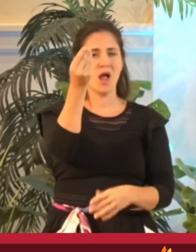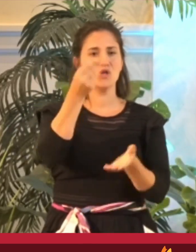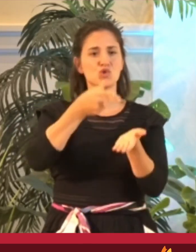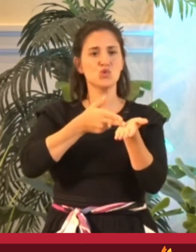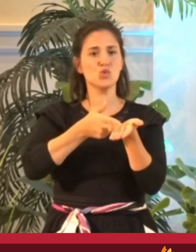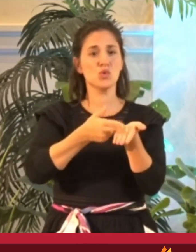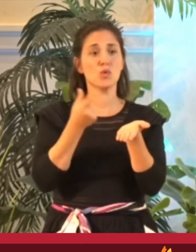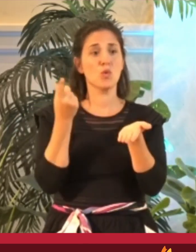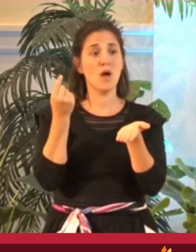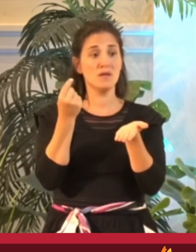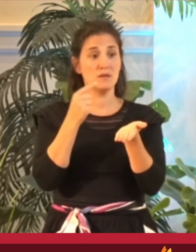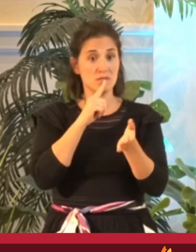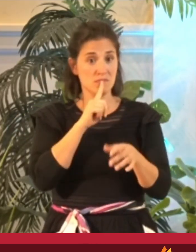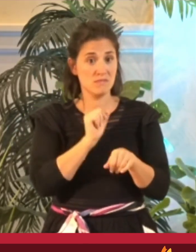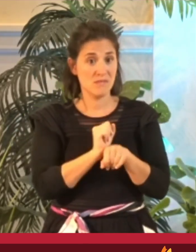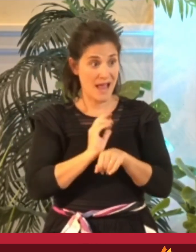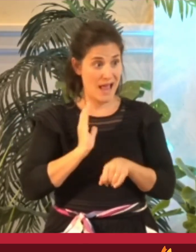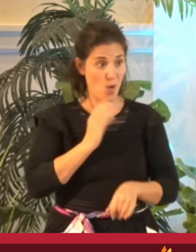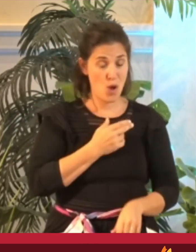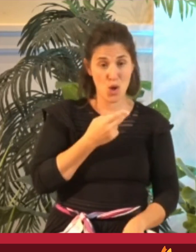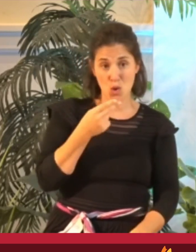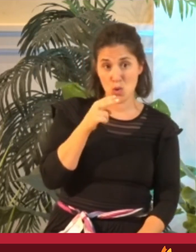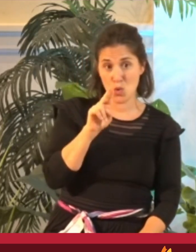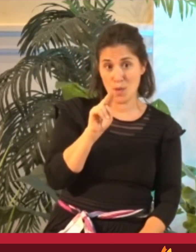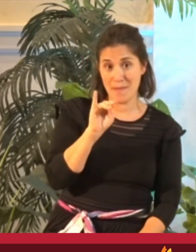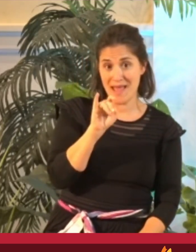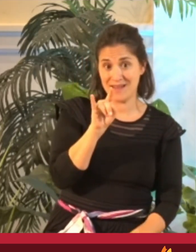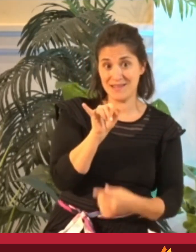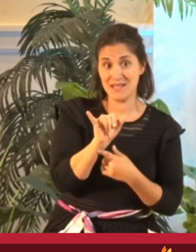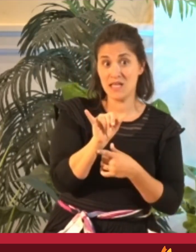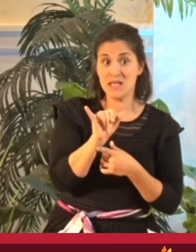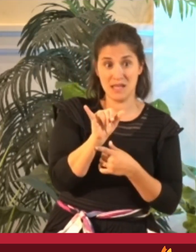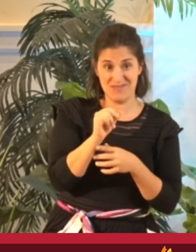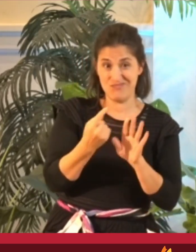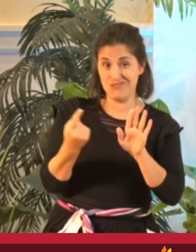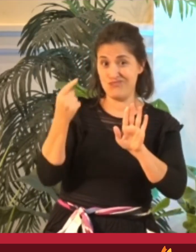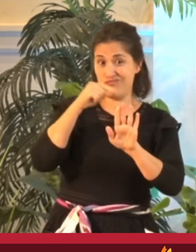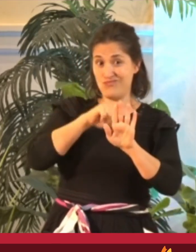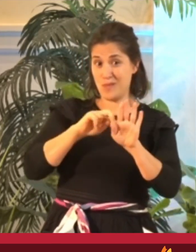humanity lies in how we care for each other.